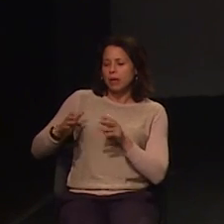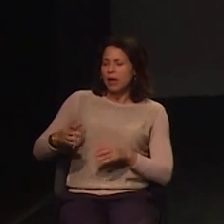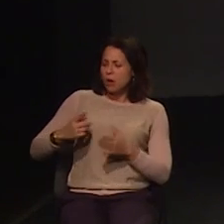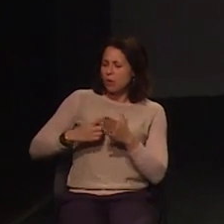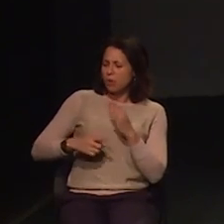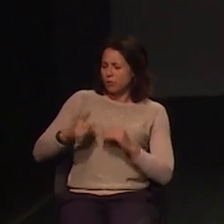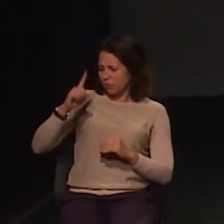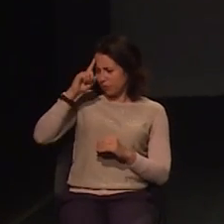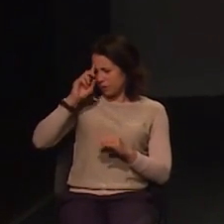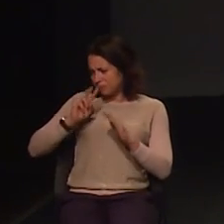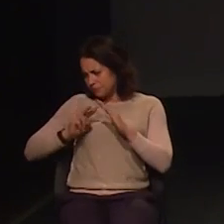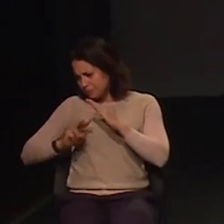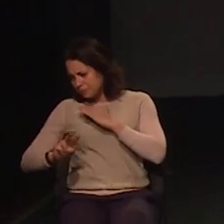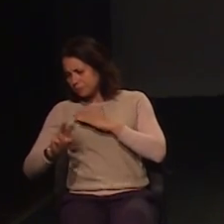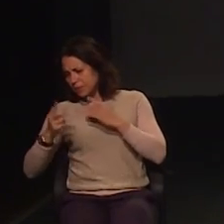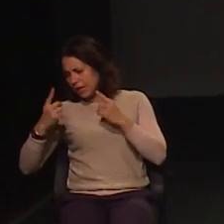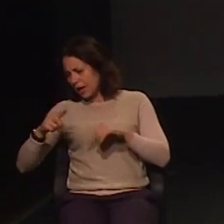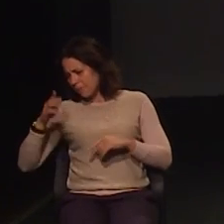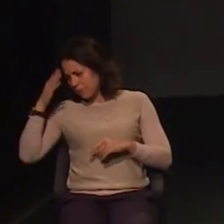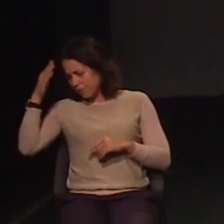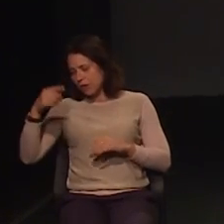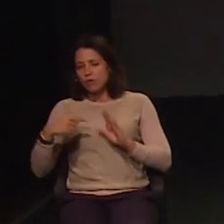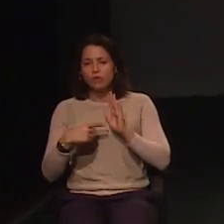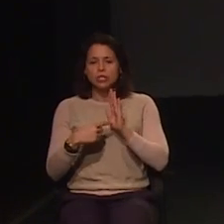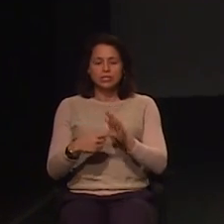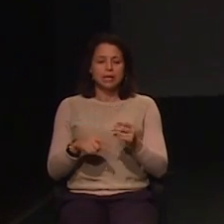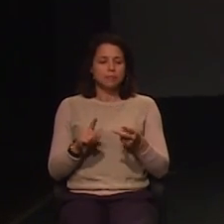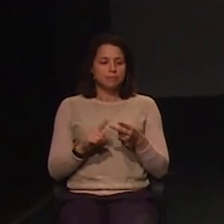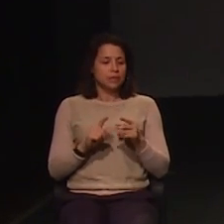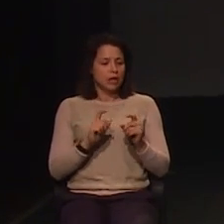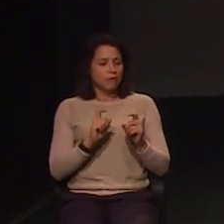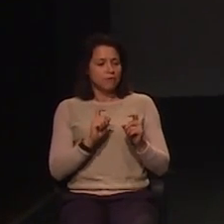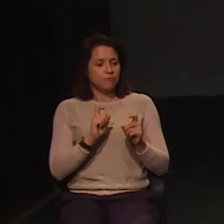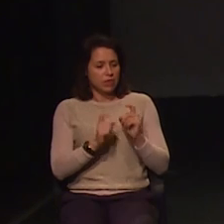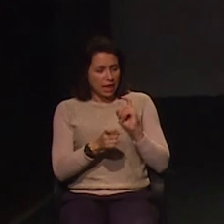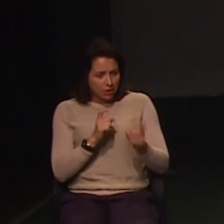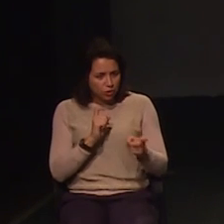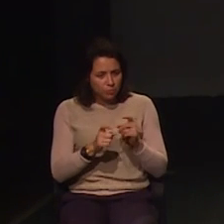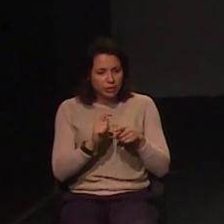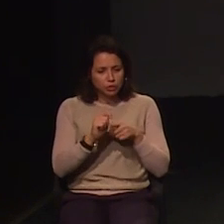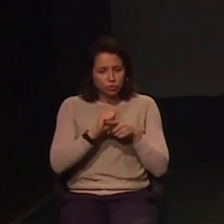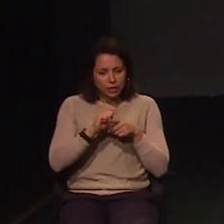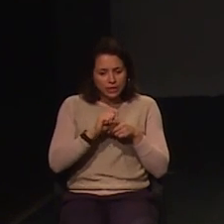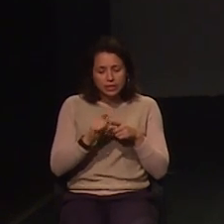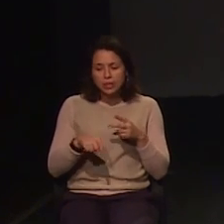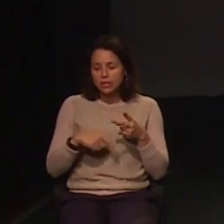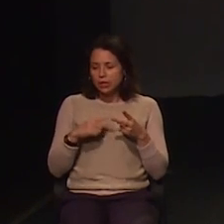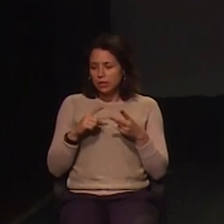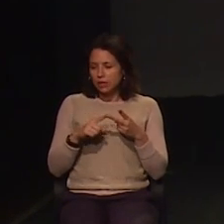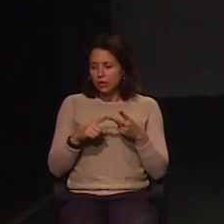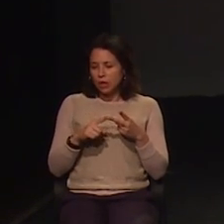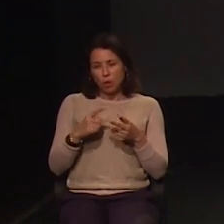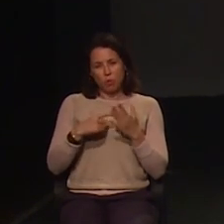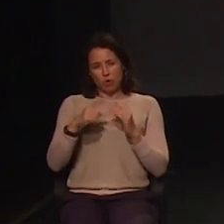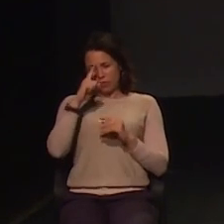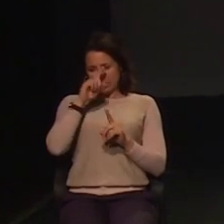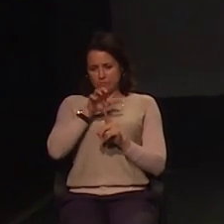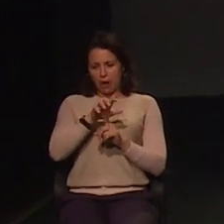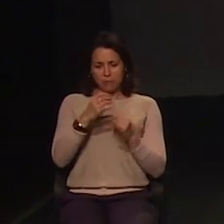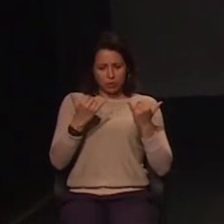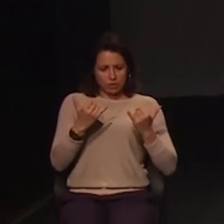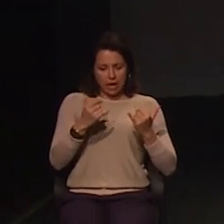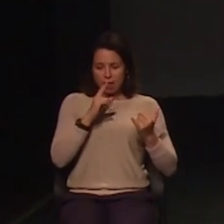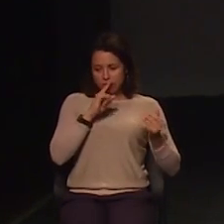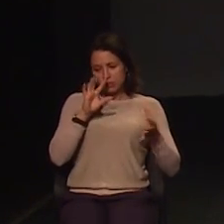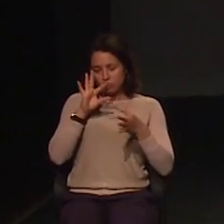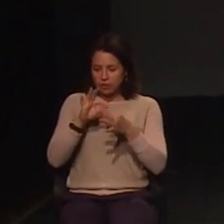where is either philanthropy trending, or any area that is important to you? Where is it trending that's relevant to this conversation and to